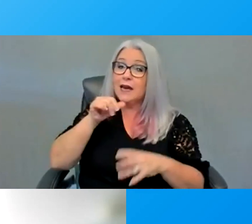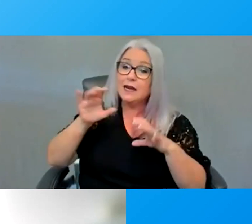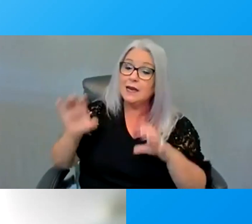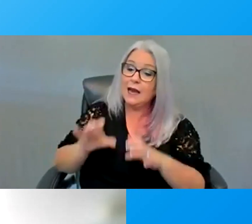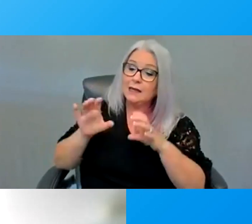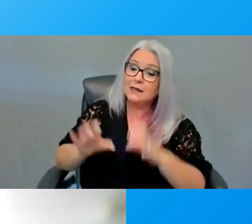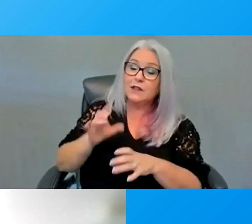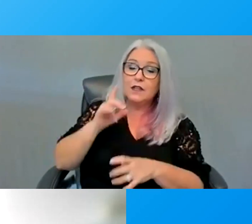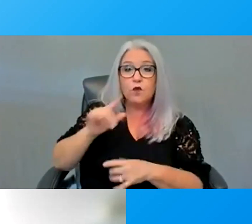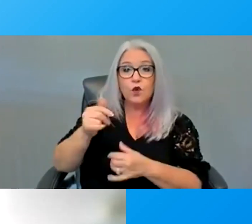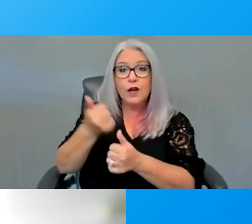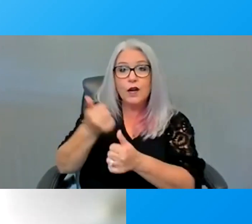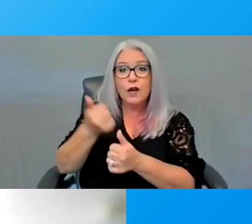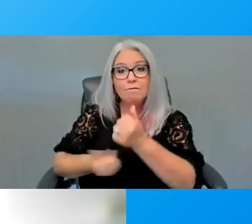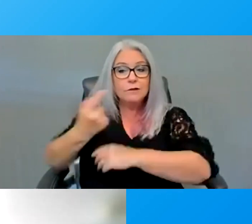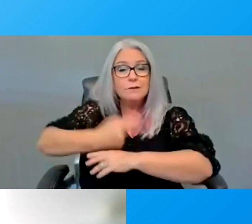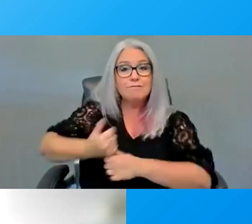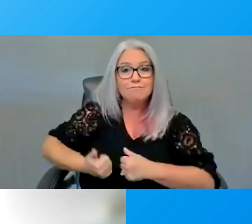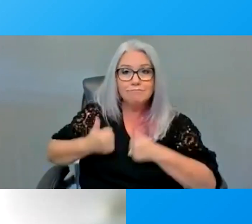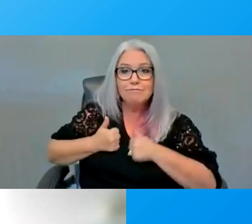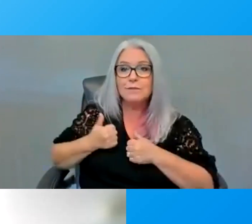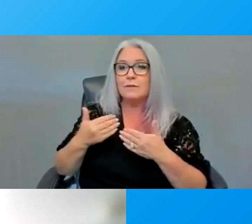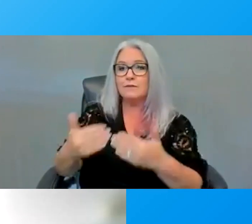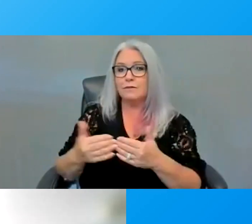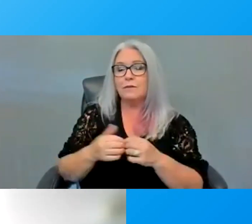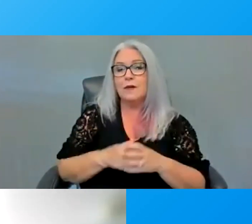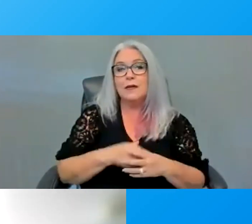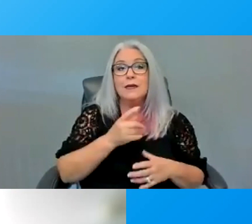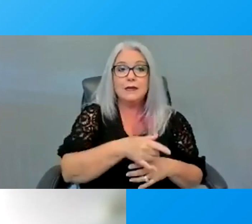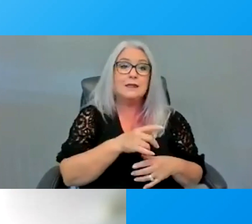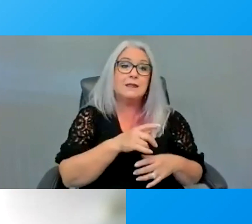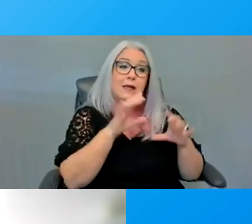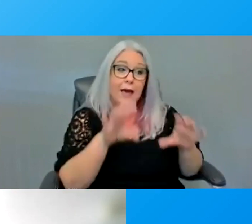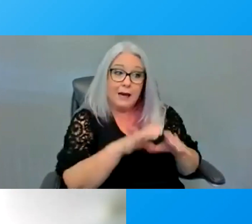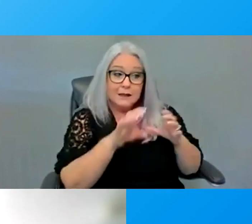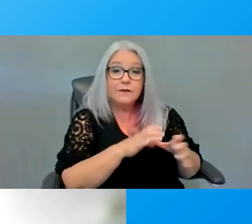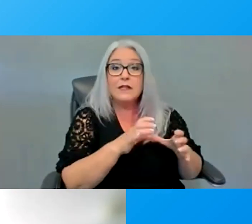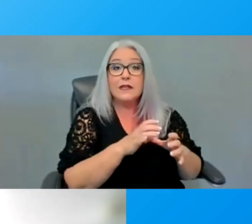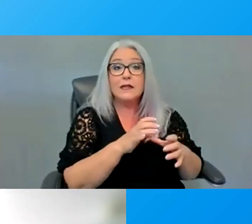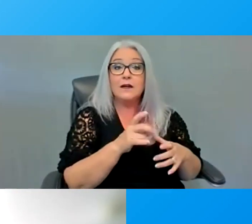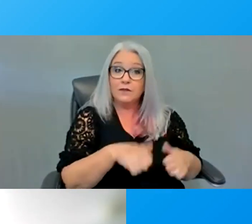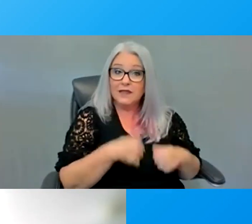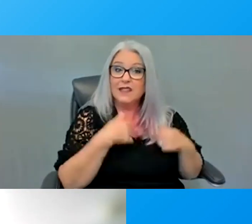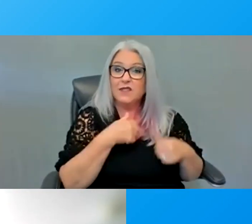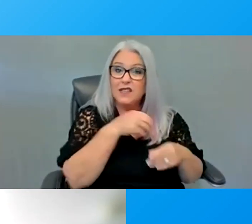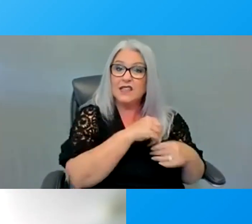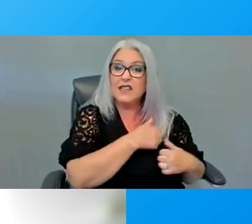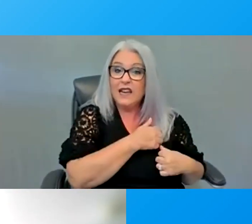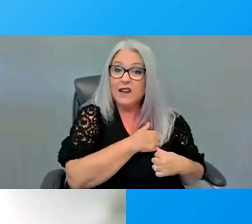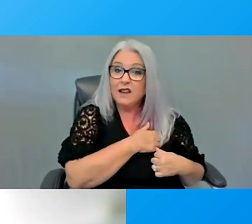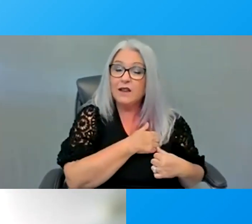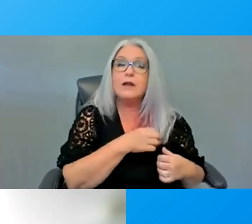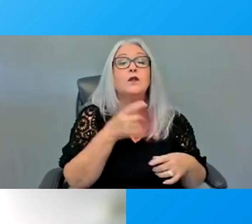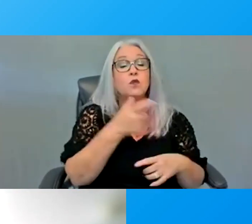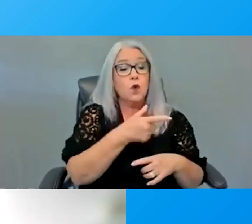living. So it is actually considered an activity of daily living in Canada. And so in Canada, you're able